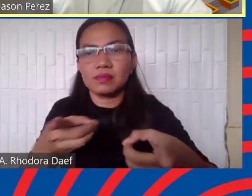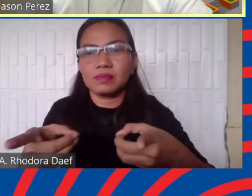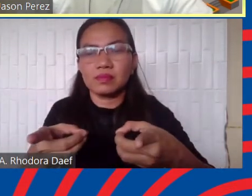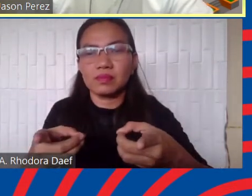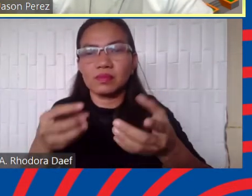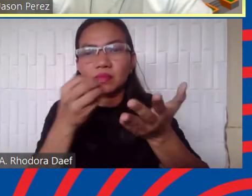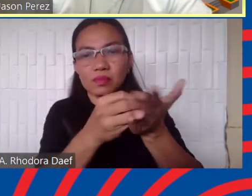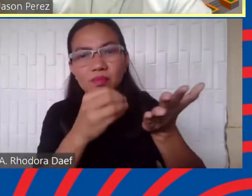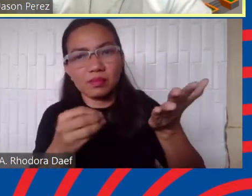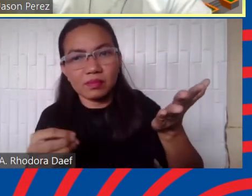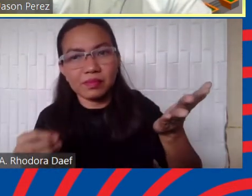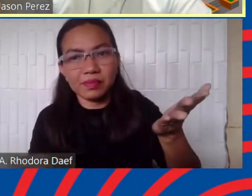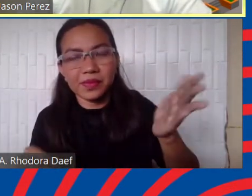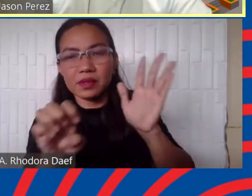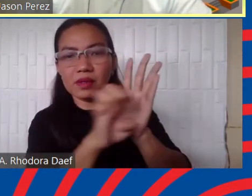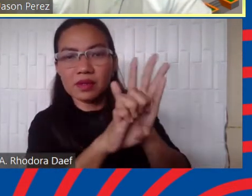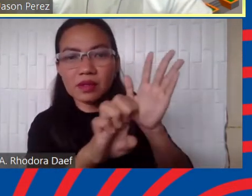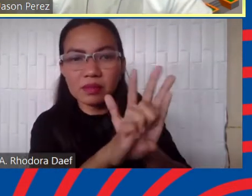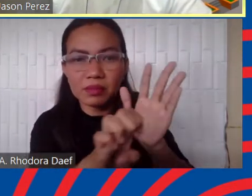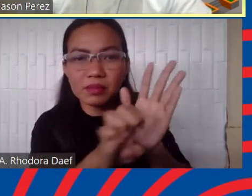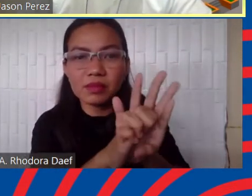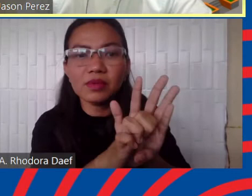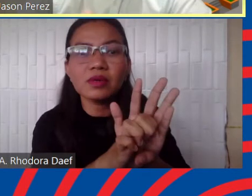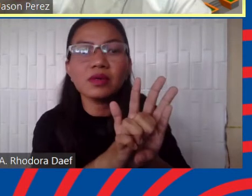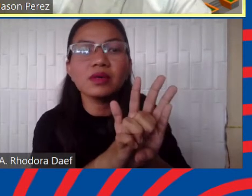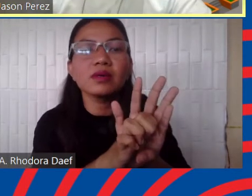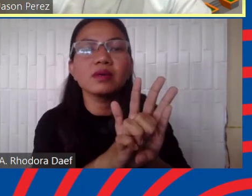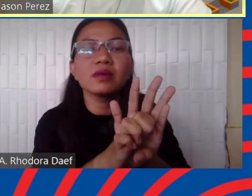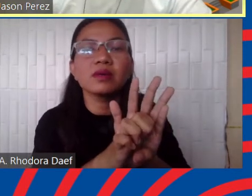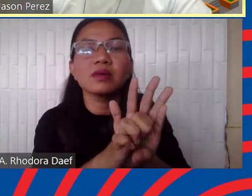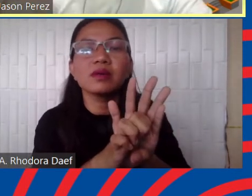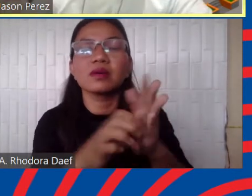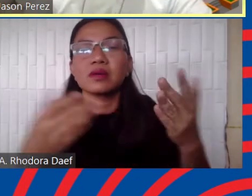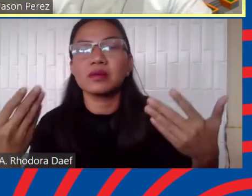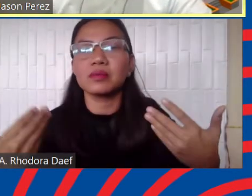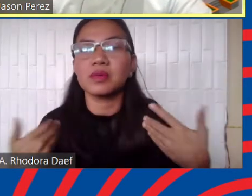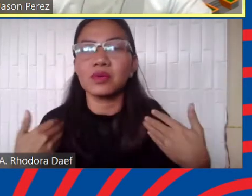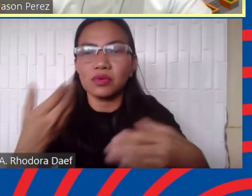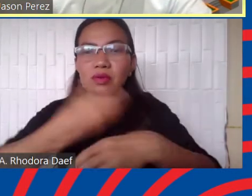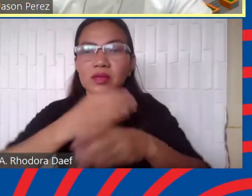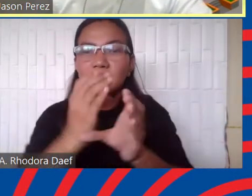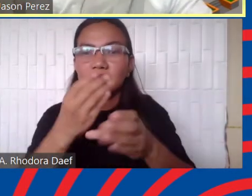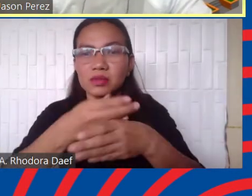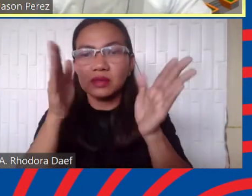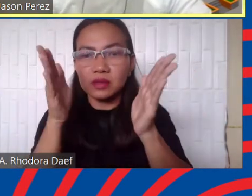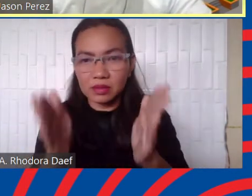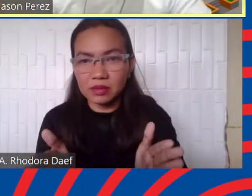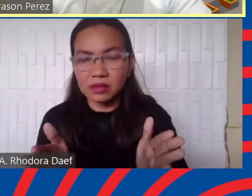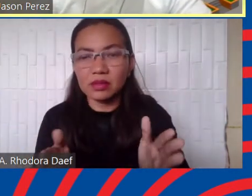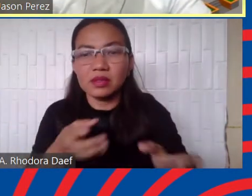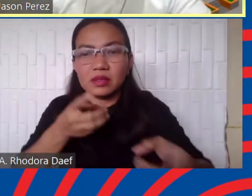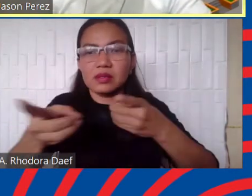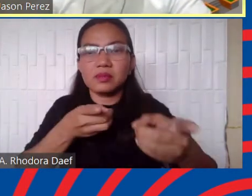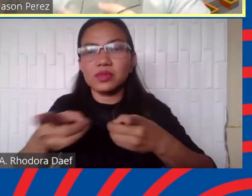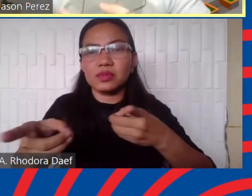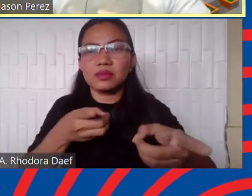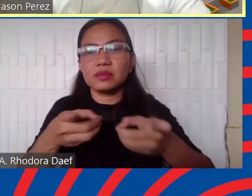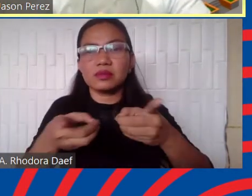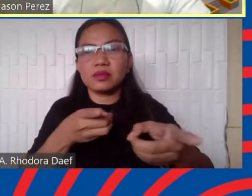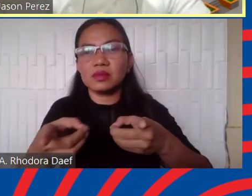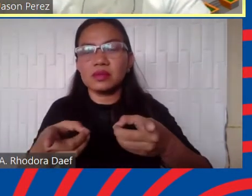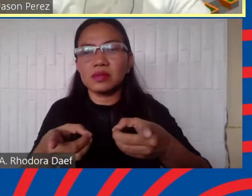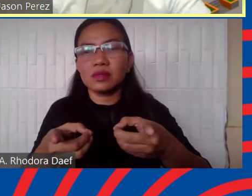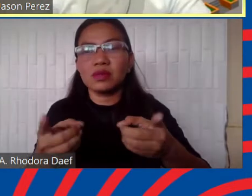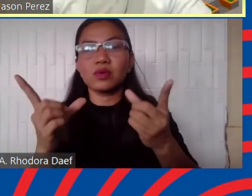objects. Like for example, in Dublin Core, there is creator, who's the creator, what's the description, what's the